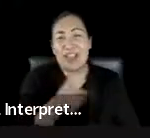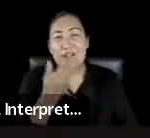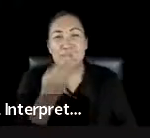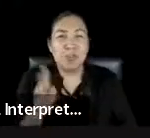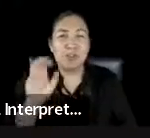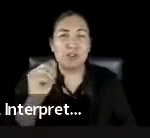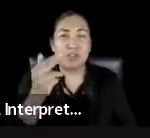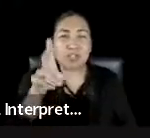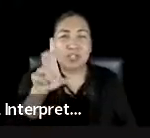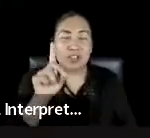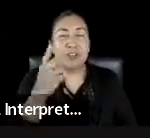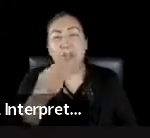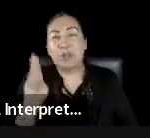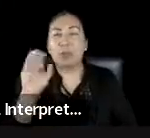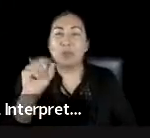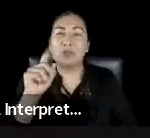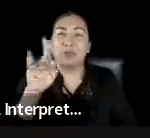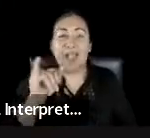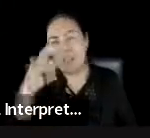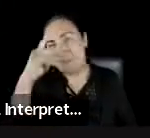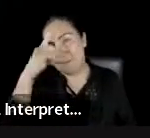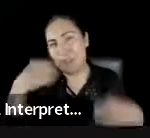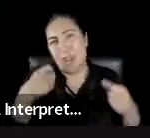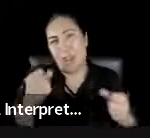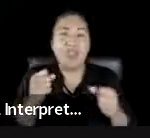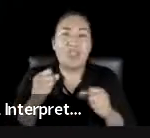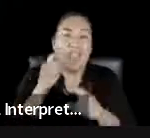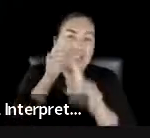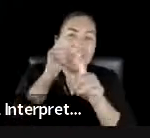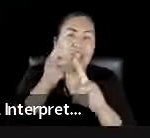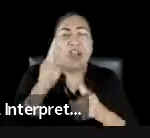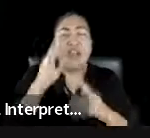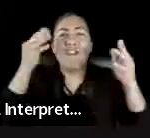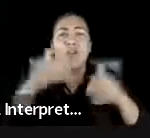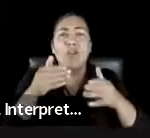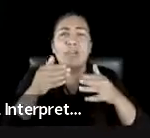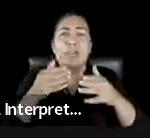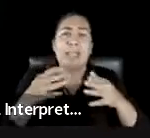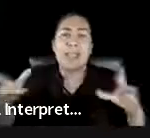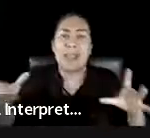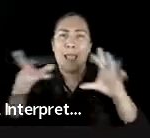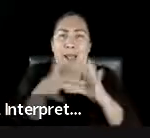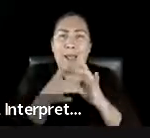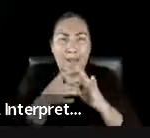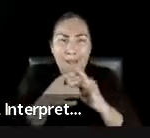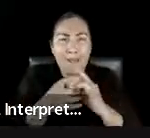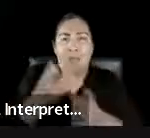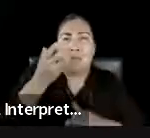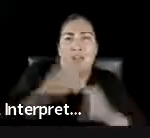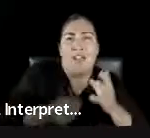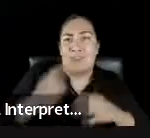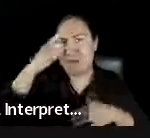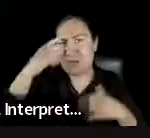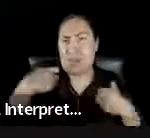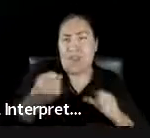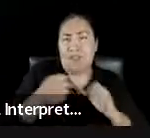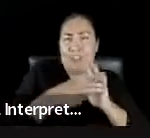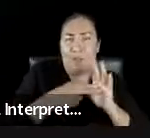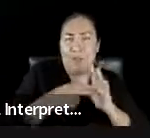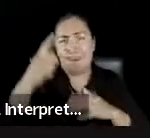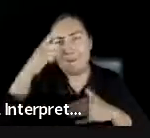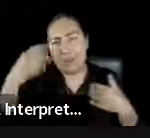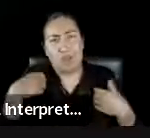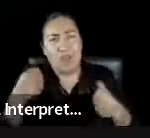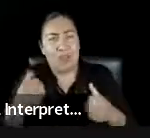Sky Youth Mental Health Initiative is focused on bridging the gap between mental health stigma and youth mental health support. Your